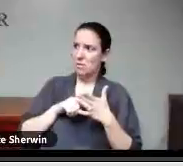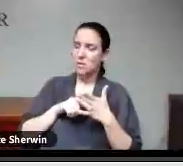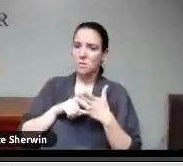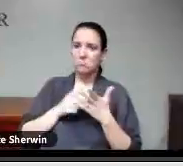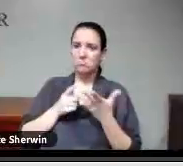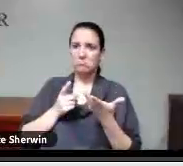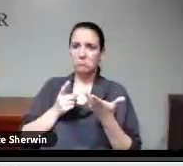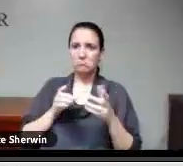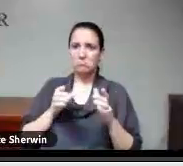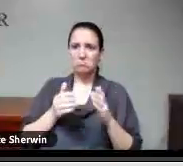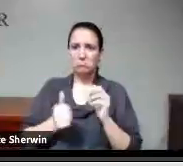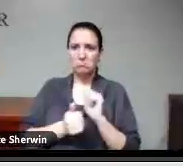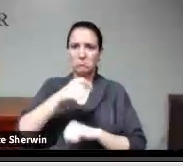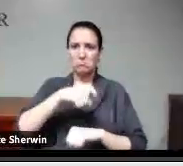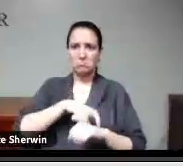was